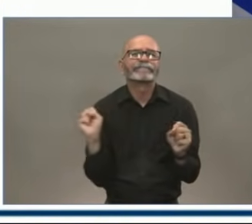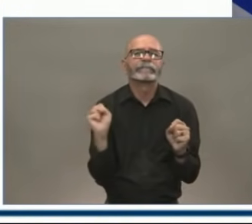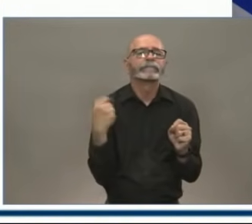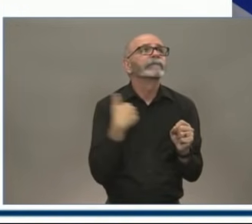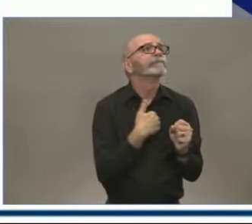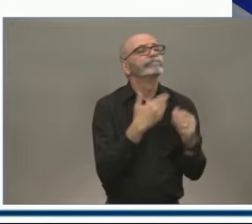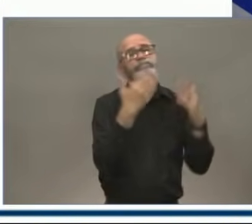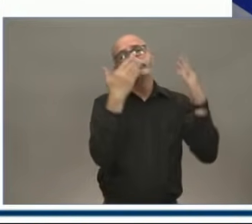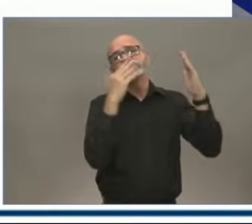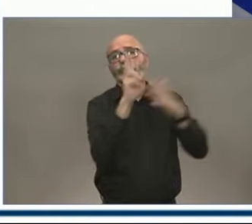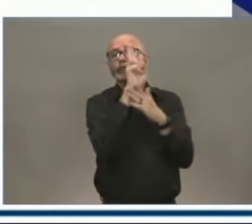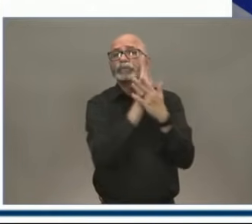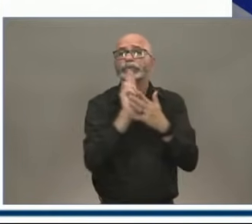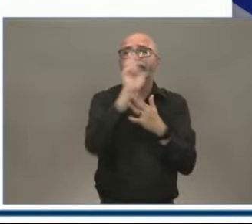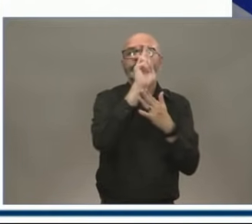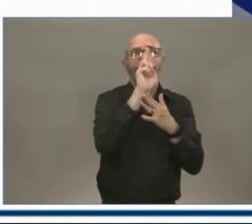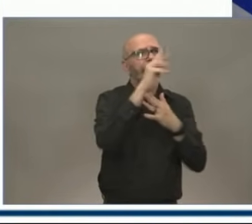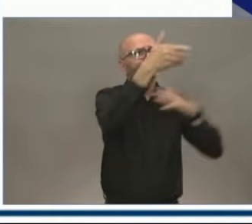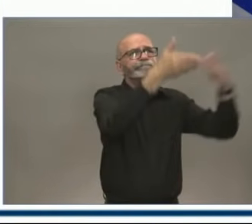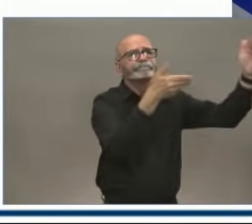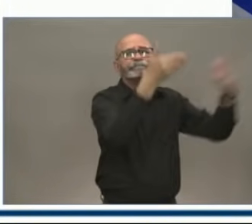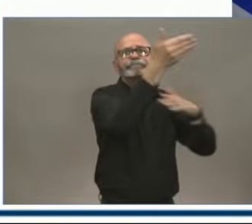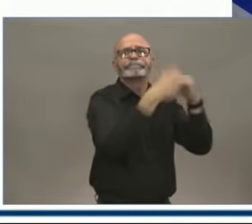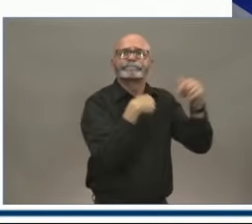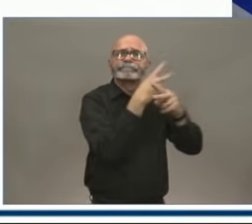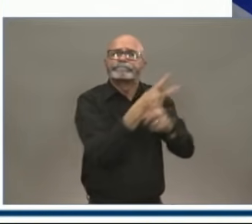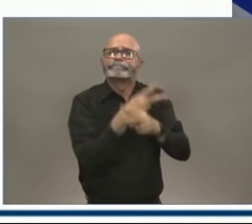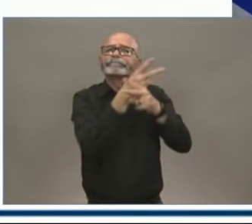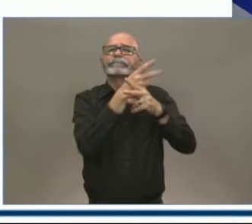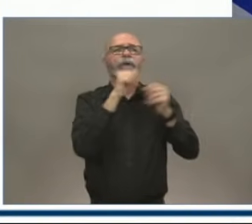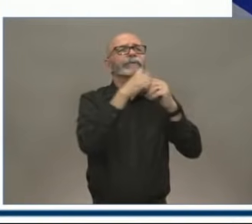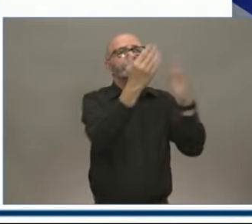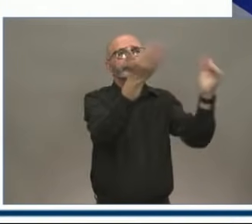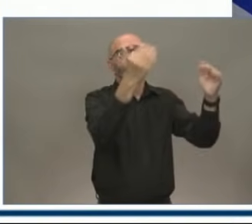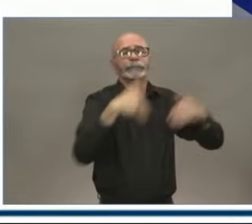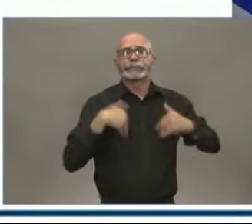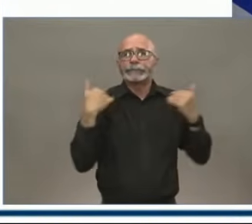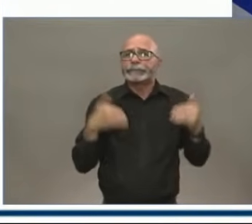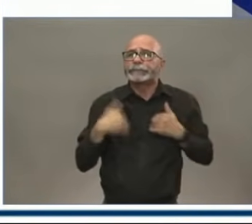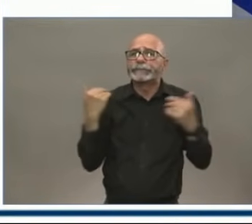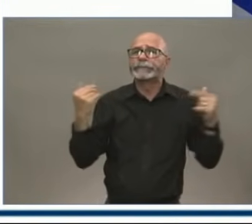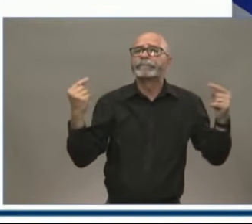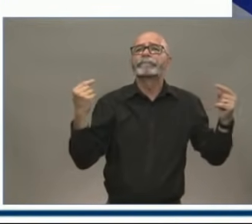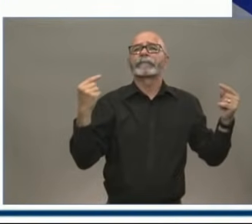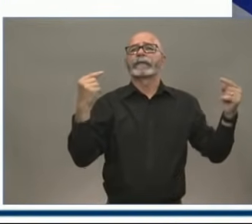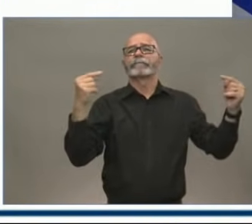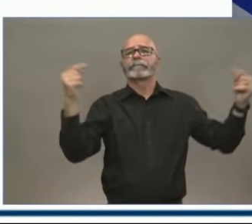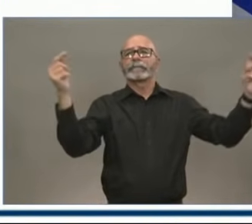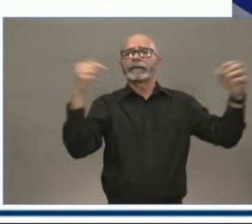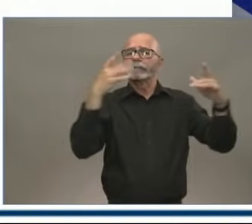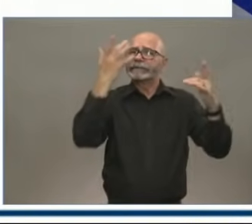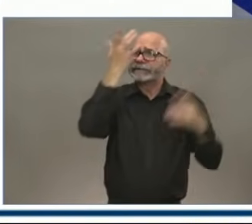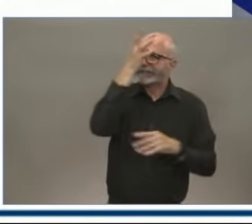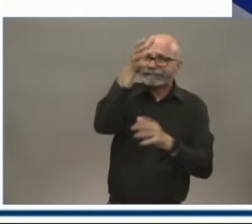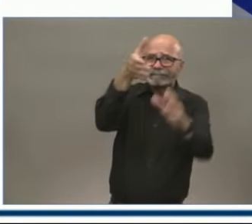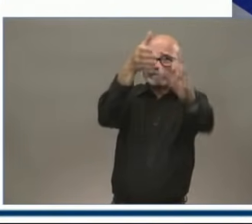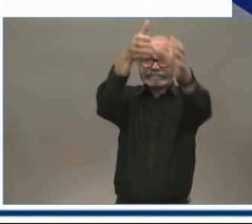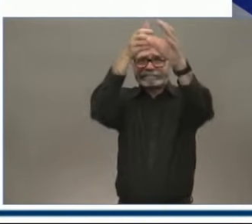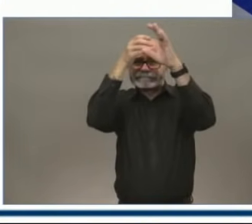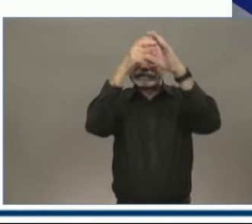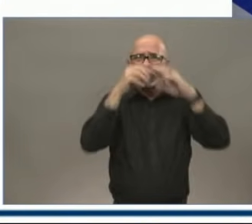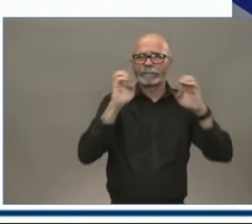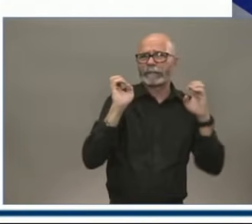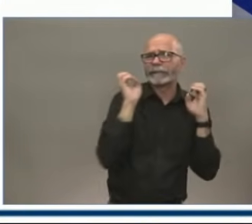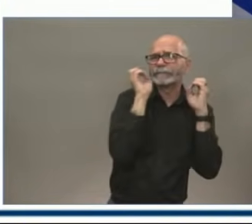to continue to welcome people into our province, young, energetic, educated people who are looking to be educated here, but also helping